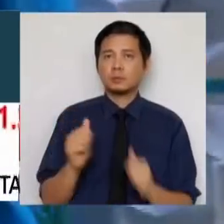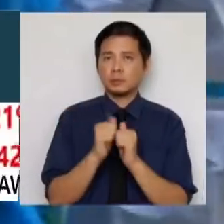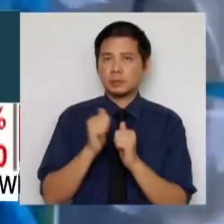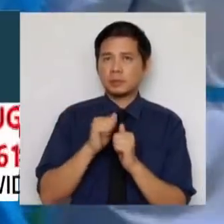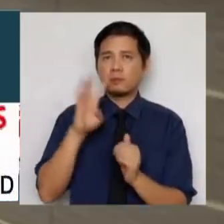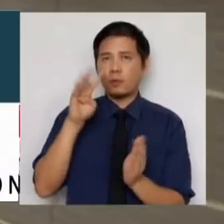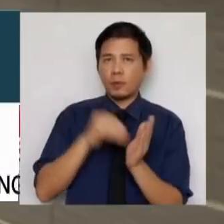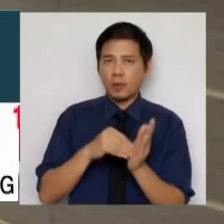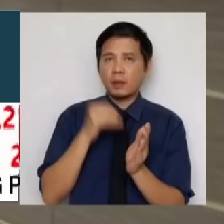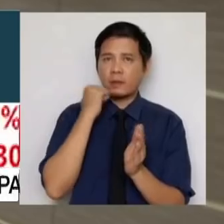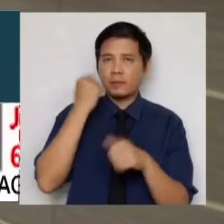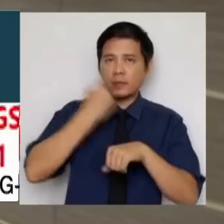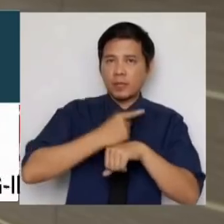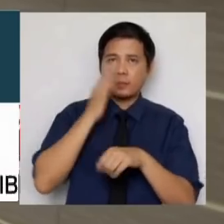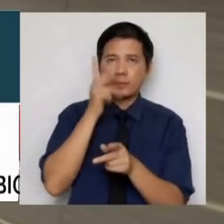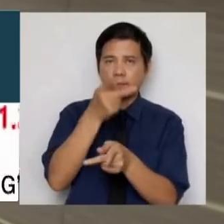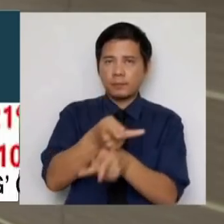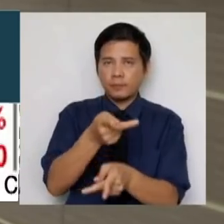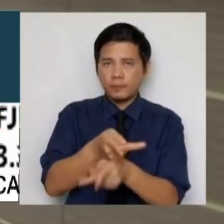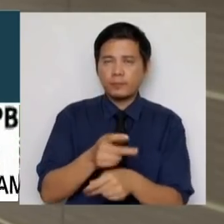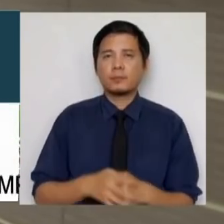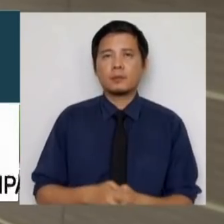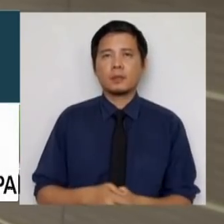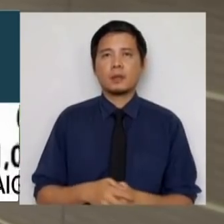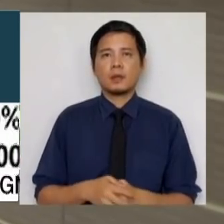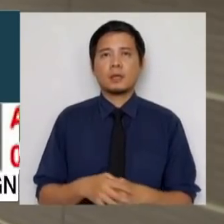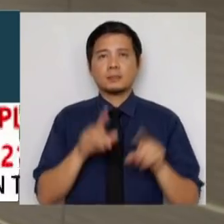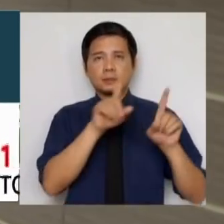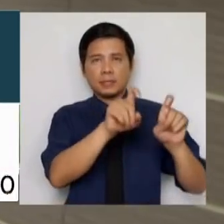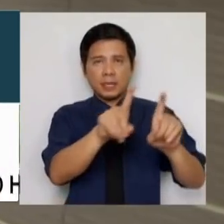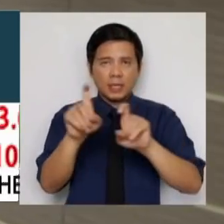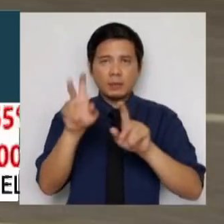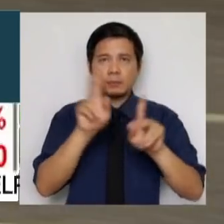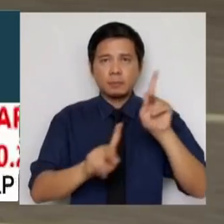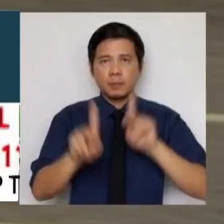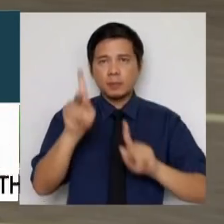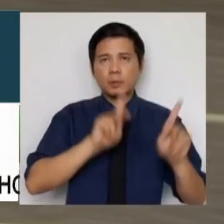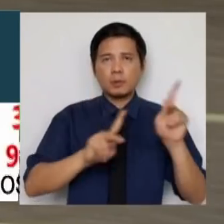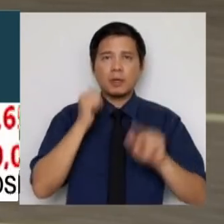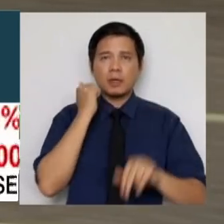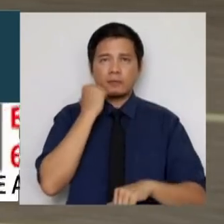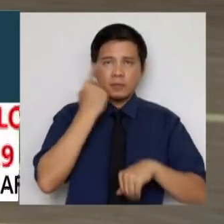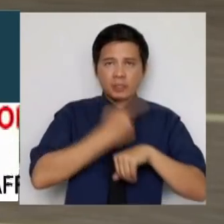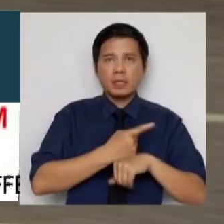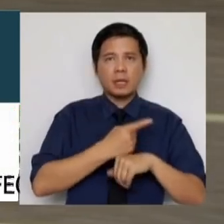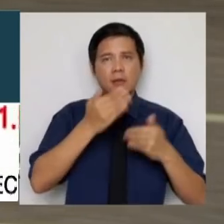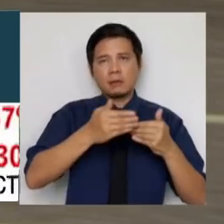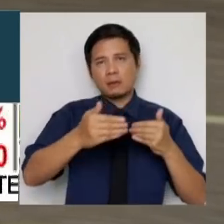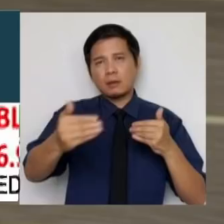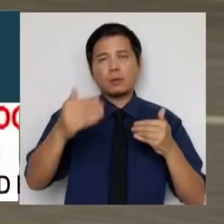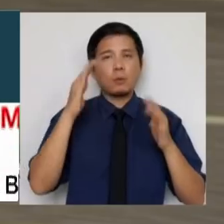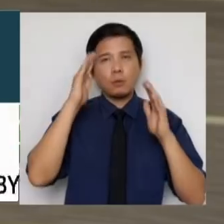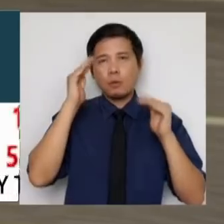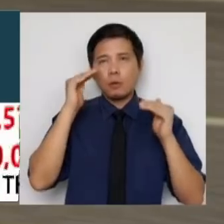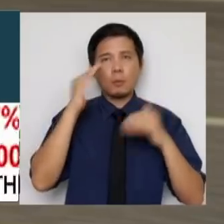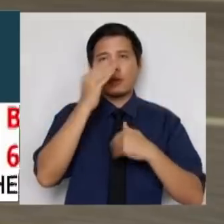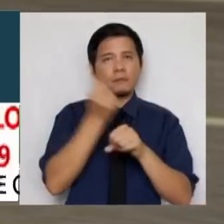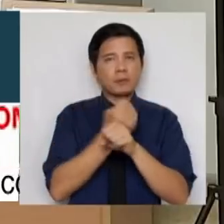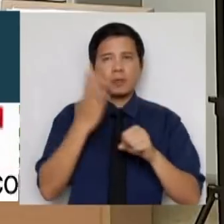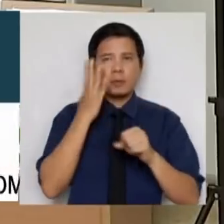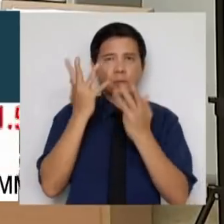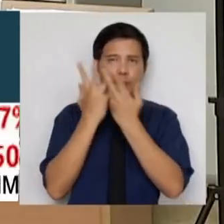that's too little. I'm expanding our testing capability within the next few days. And hopefully all of these taken together will somehow